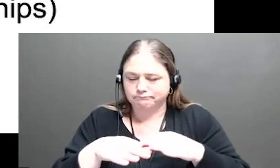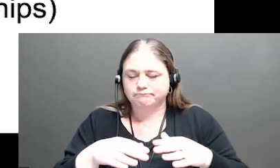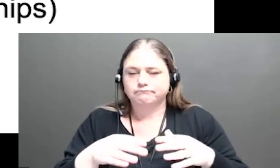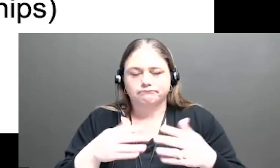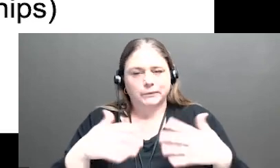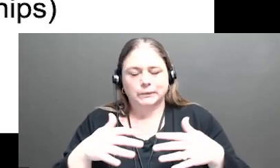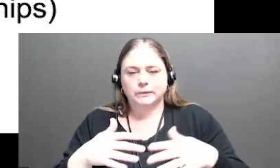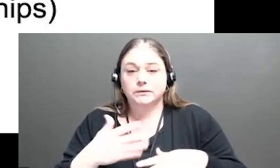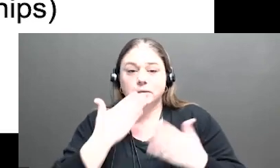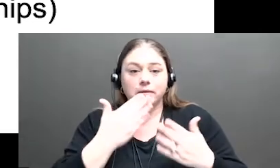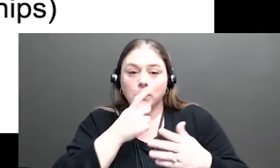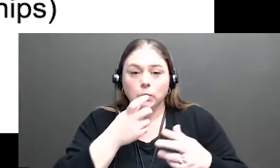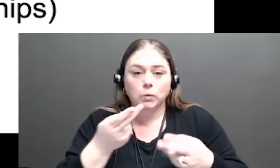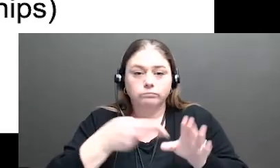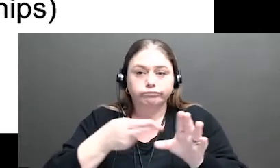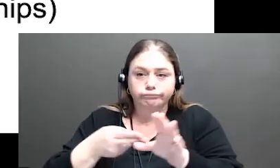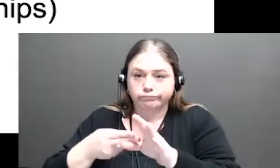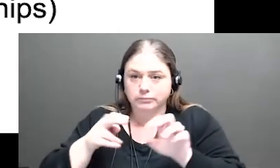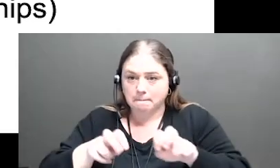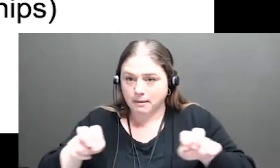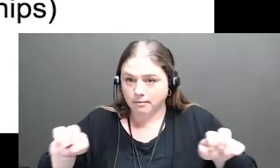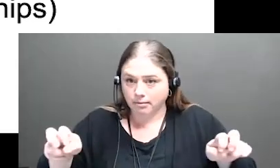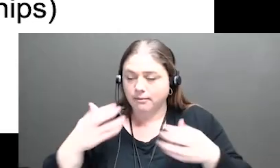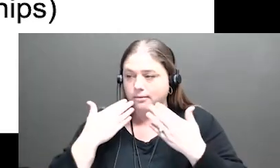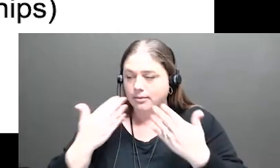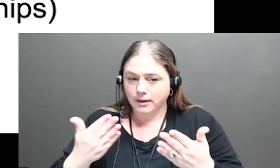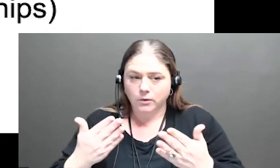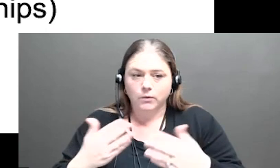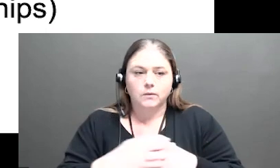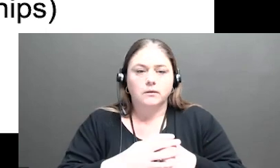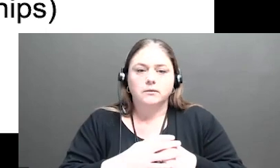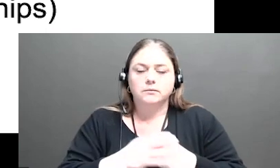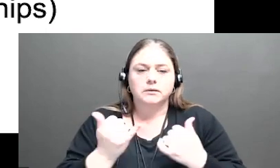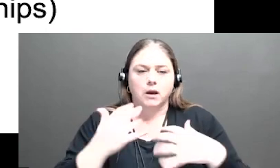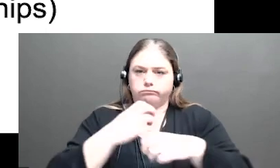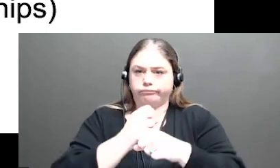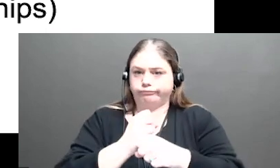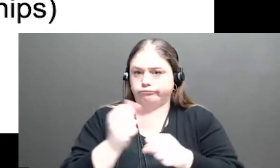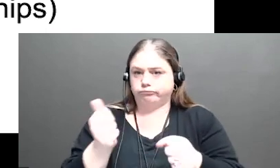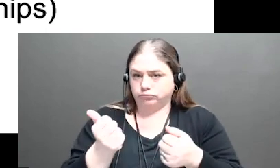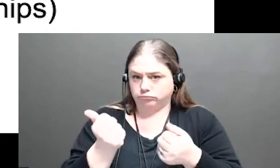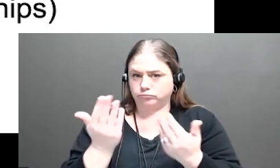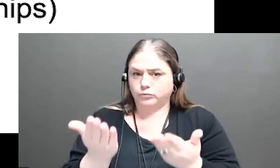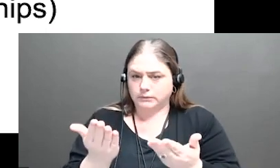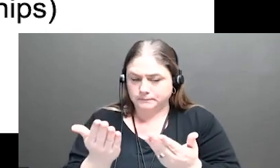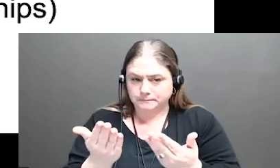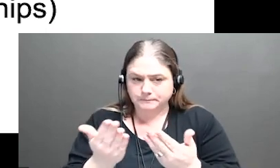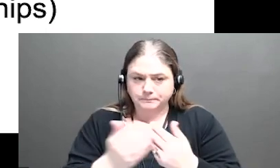Cailen. I want to summarize the panel discussion with some recommendations that are being put forth.